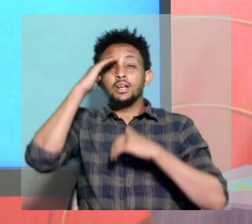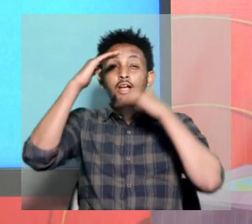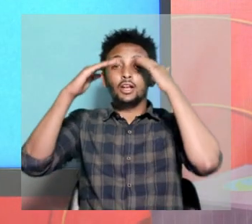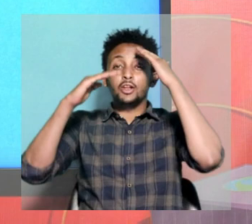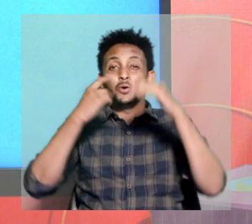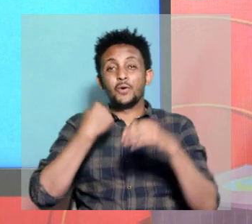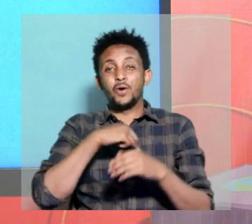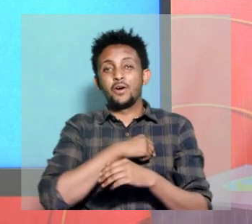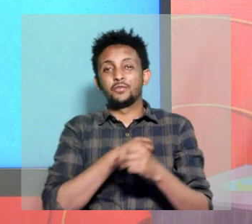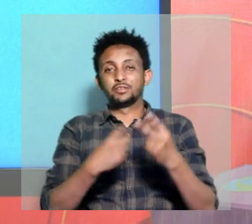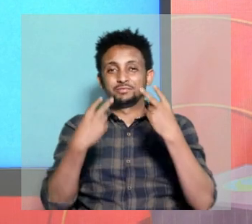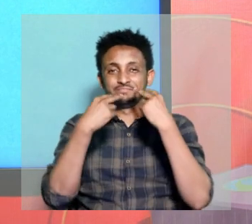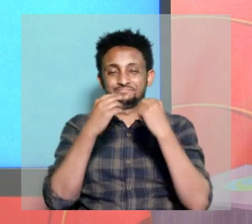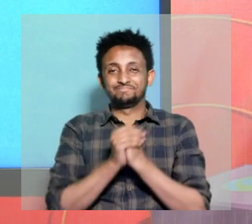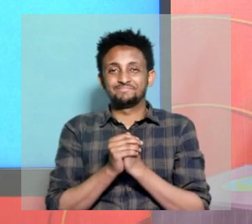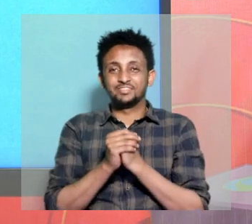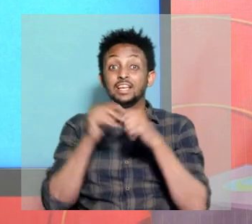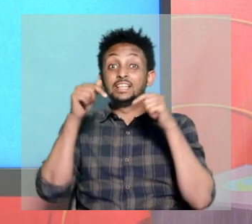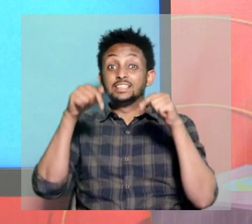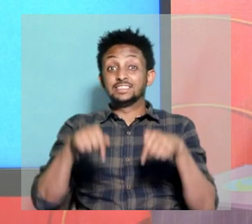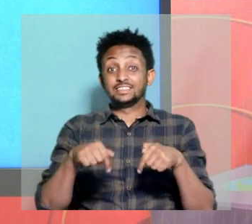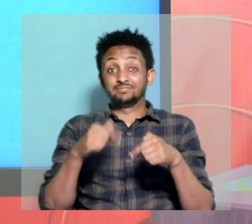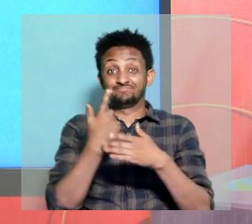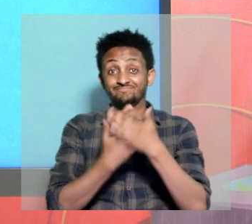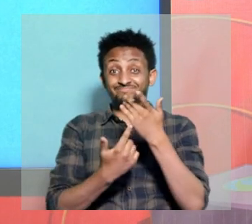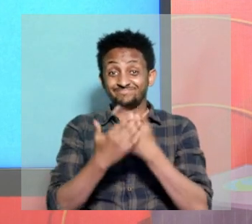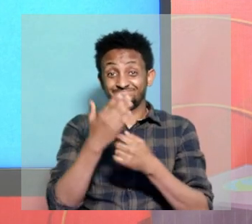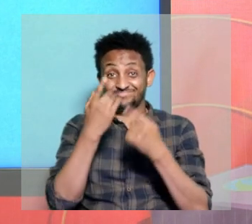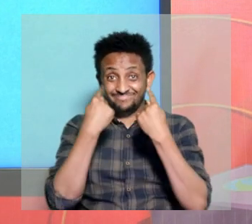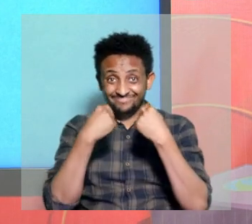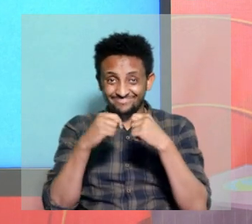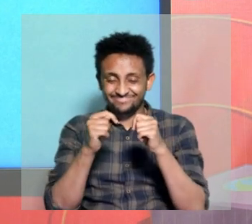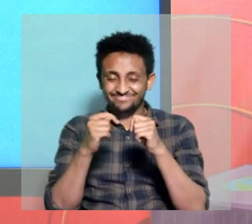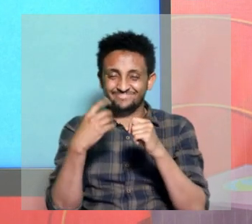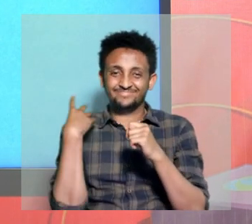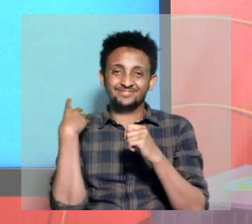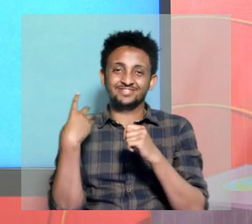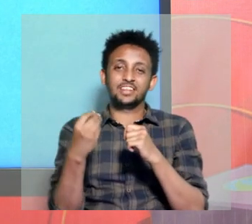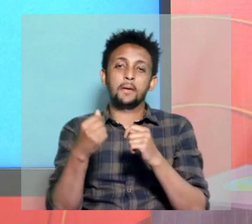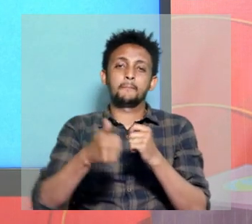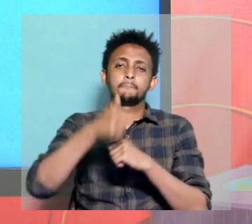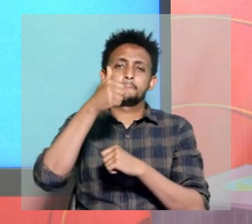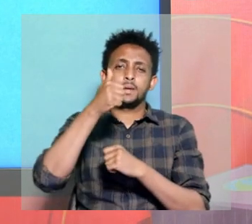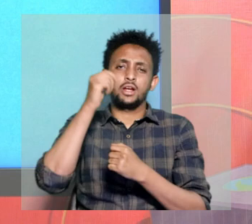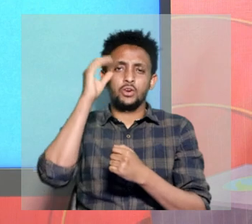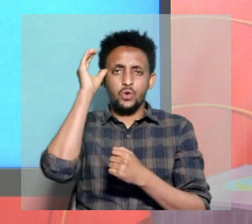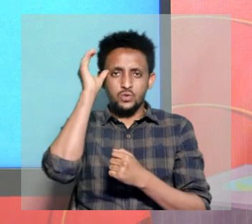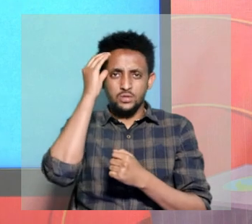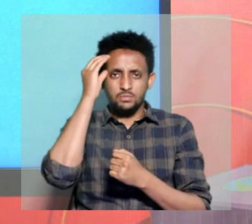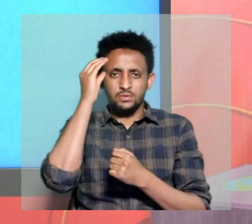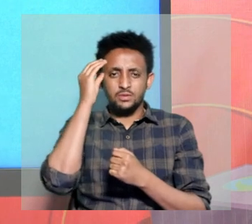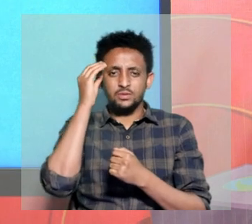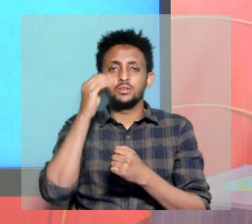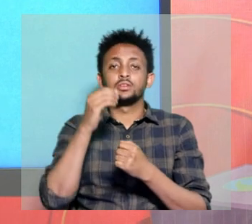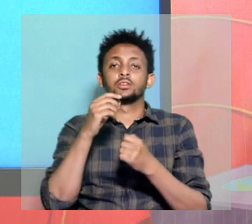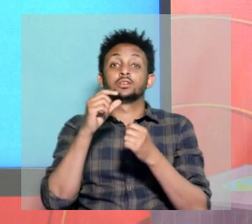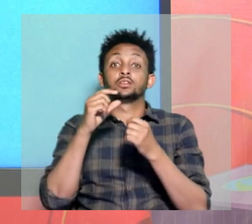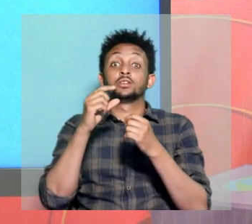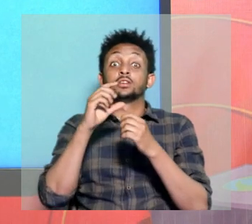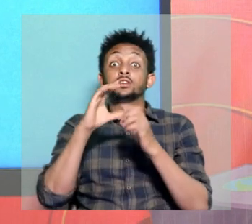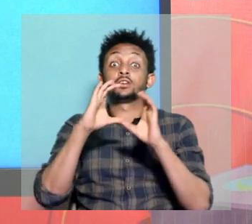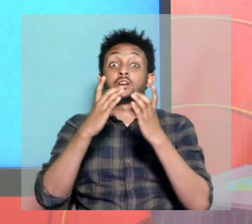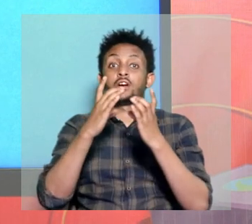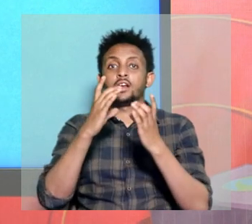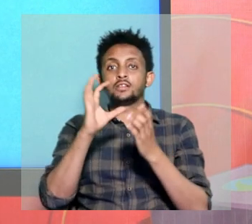Hello, our viewers. On our previous discussion, we have tried to revise the main concepts of grade 11